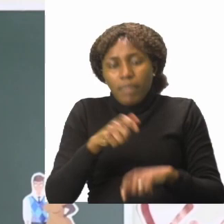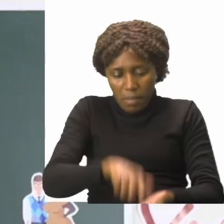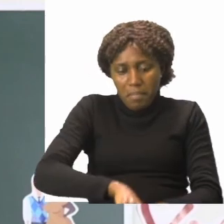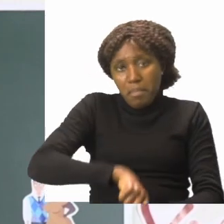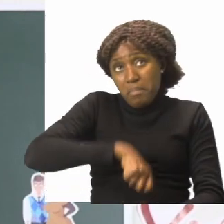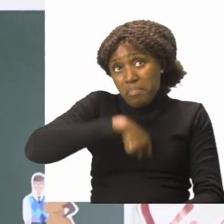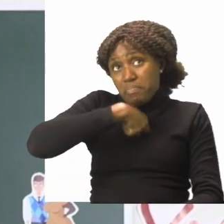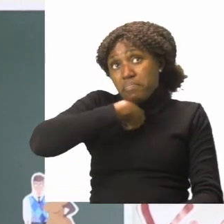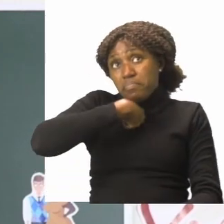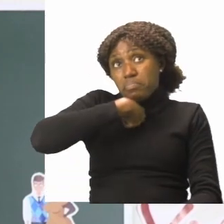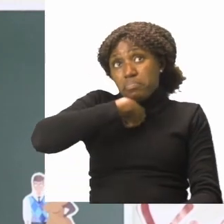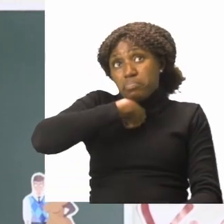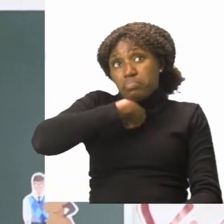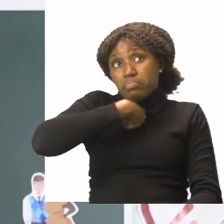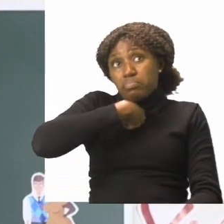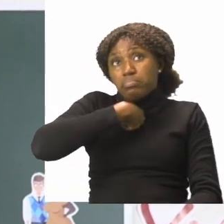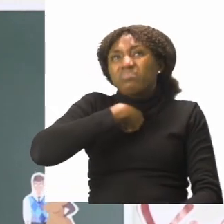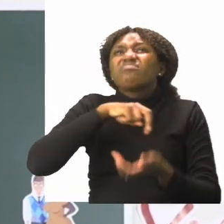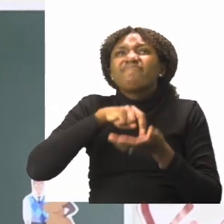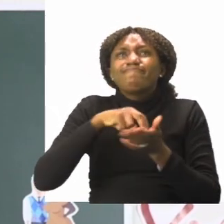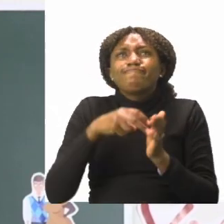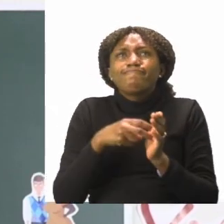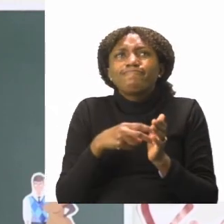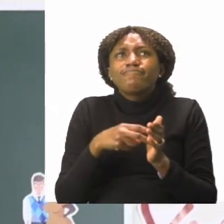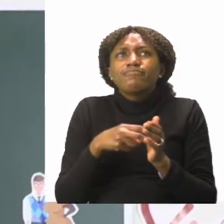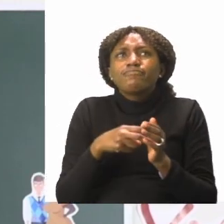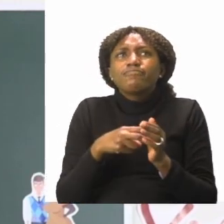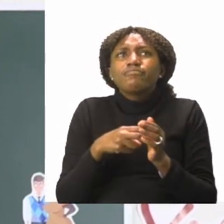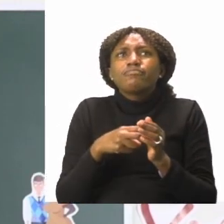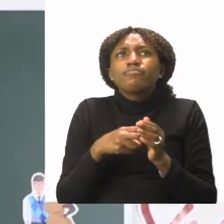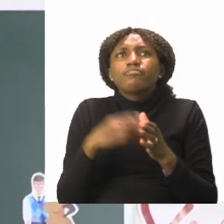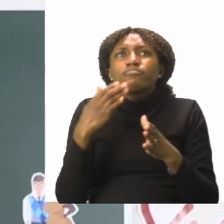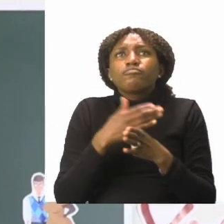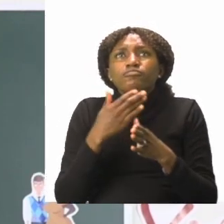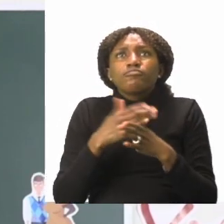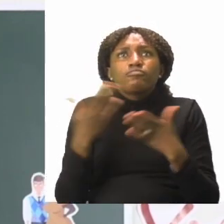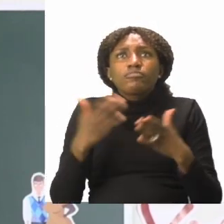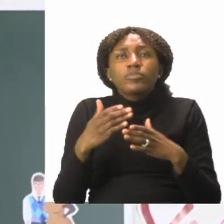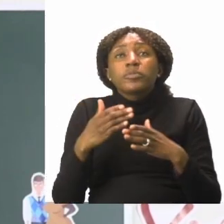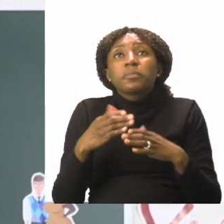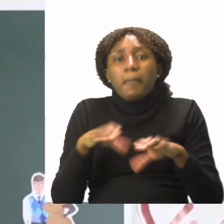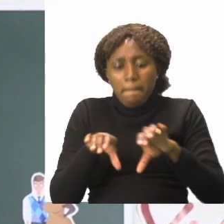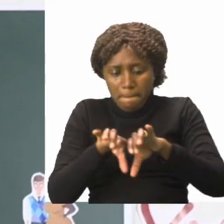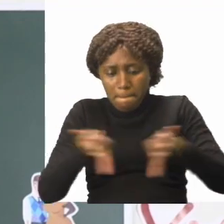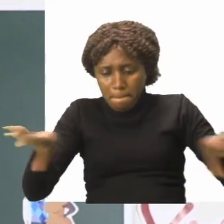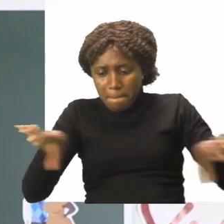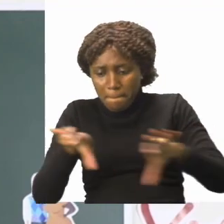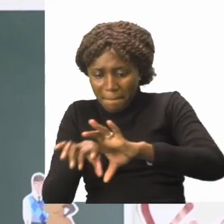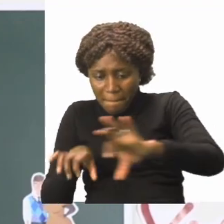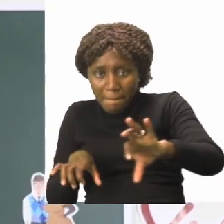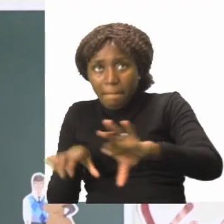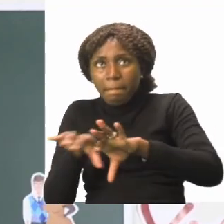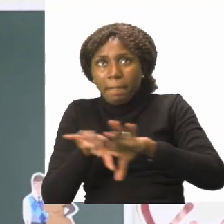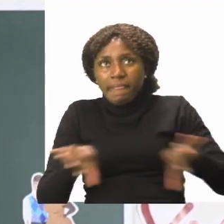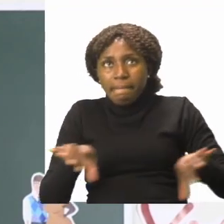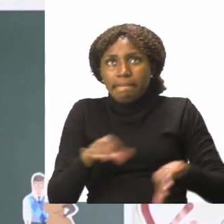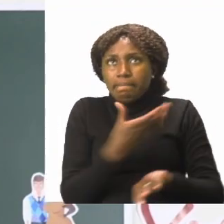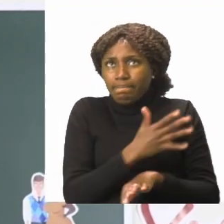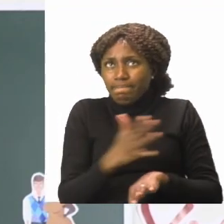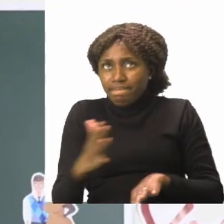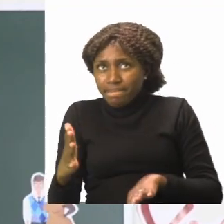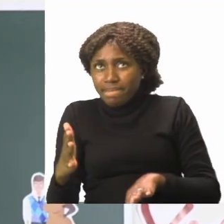on. That means he works in plumbing. This is a plumber, but that's not the